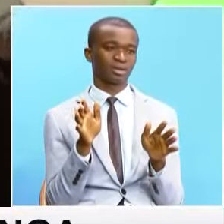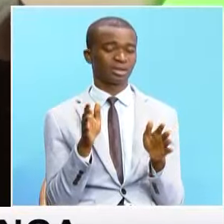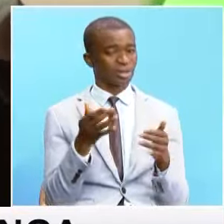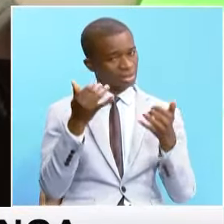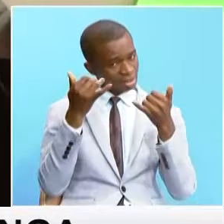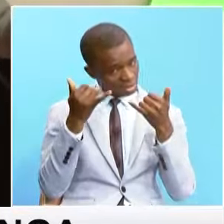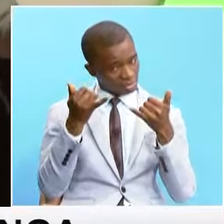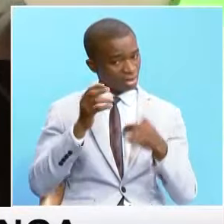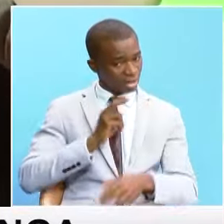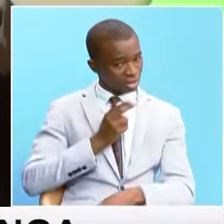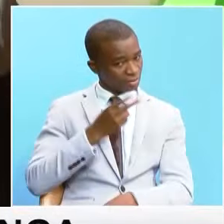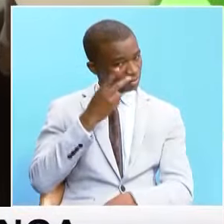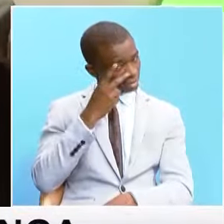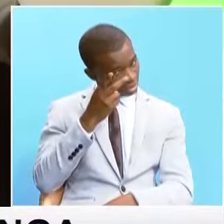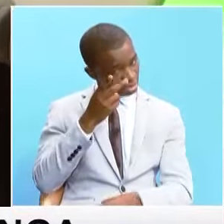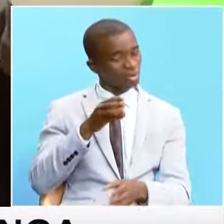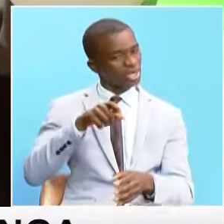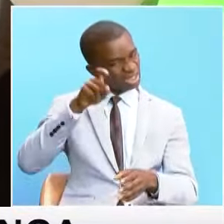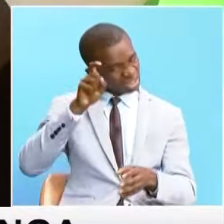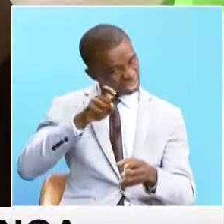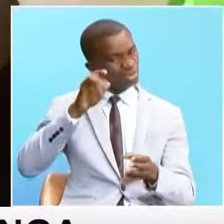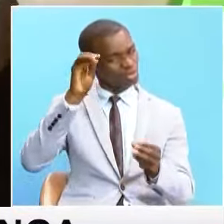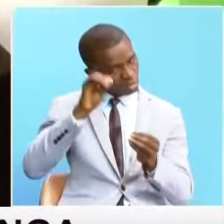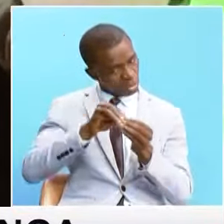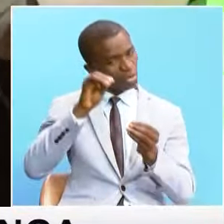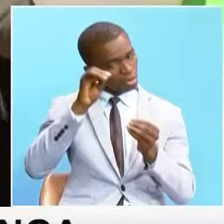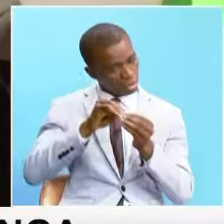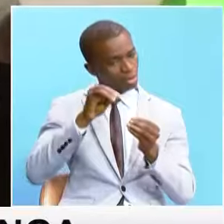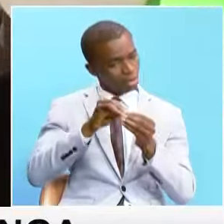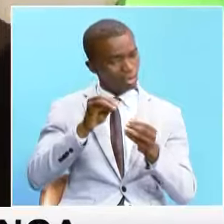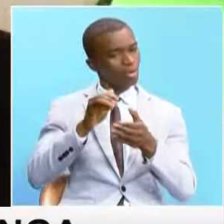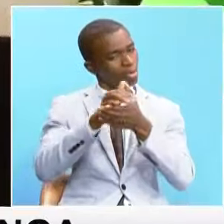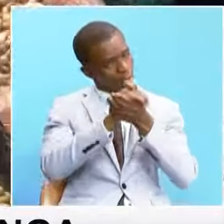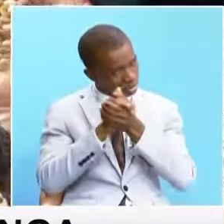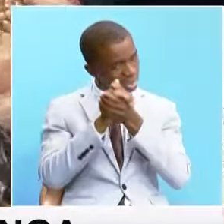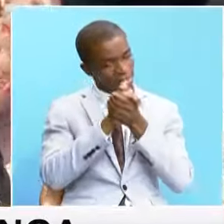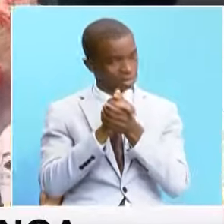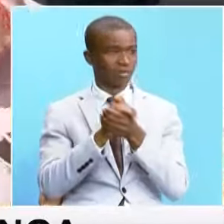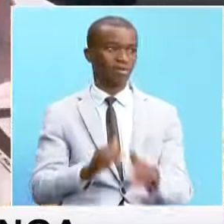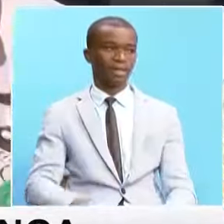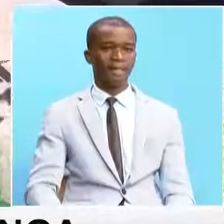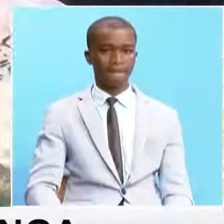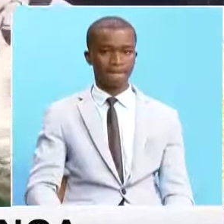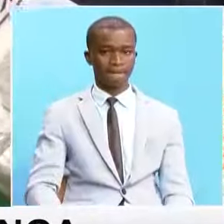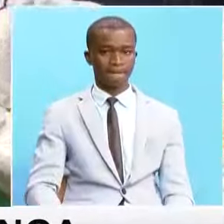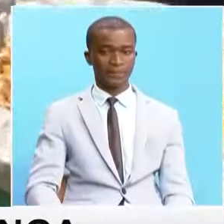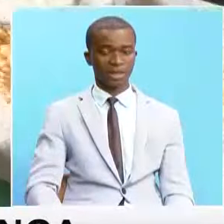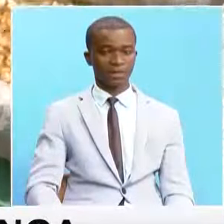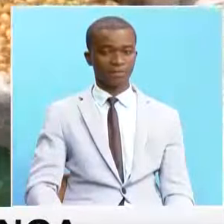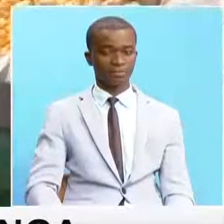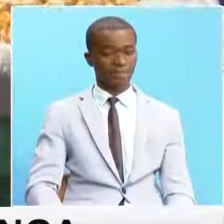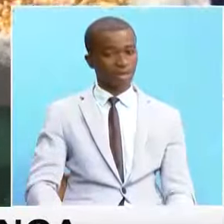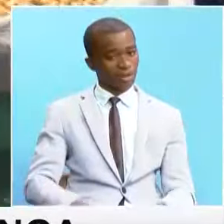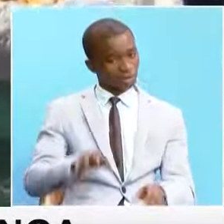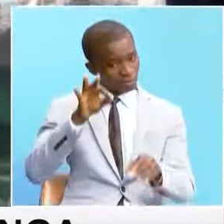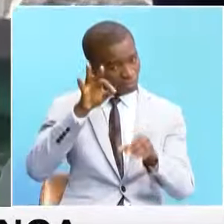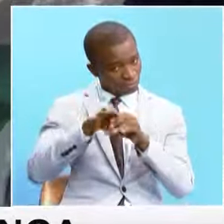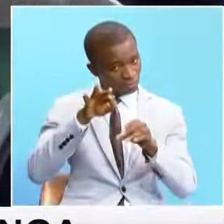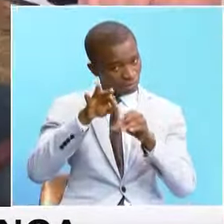of services and sustainability of enterprise that the cooperative can get into. And in his vote of thanks on behalf of all